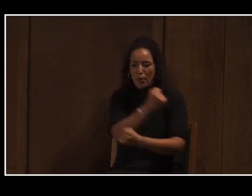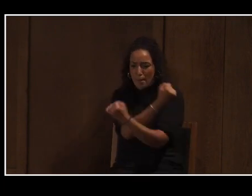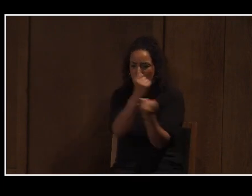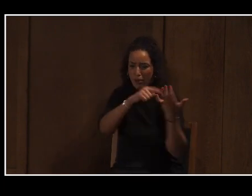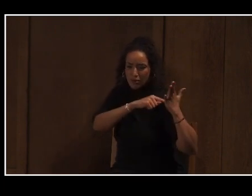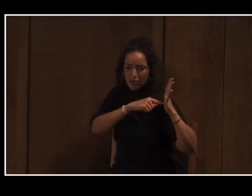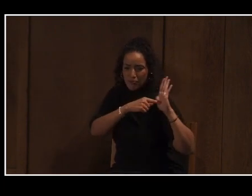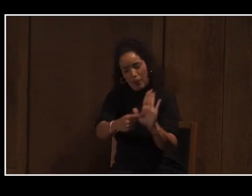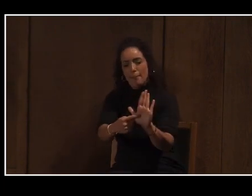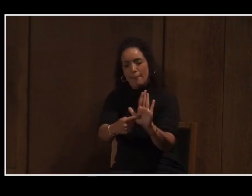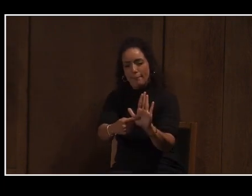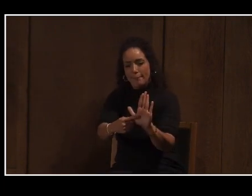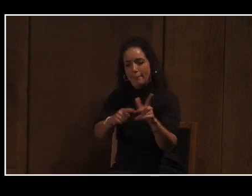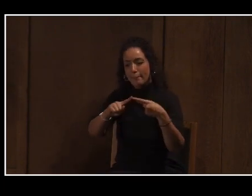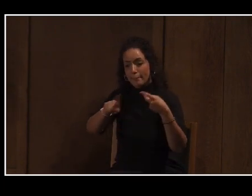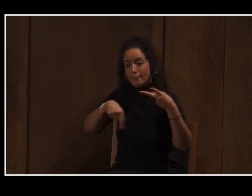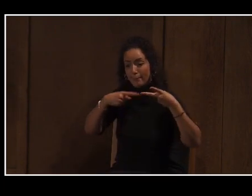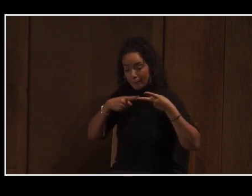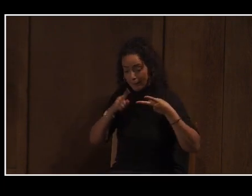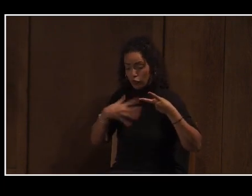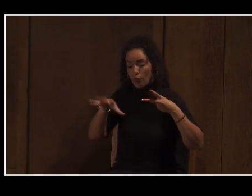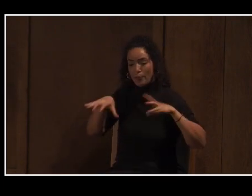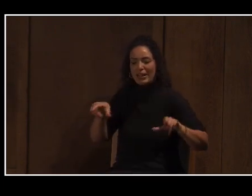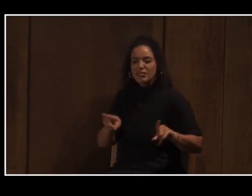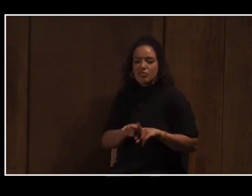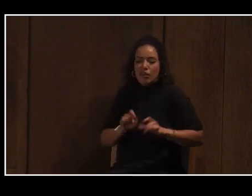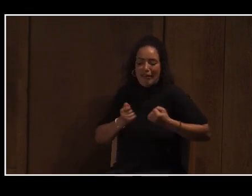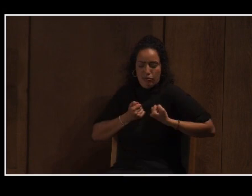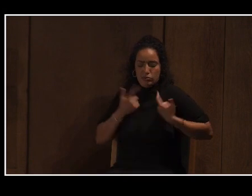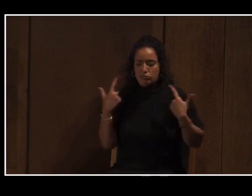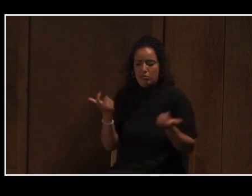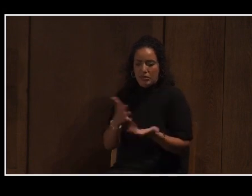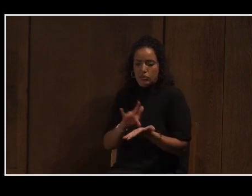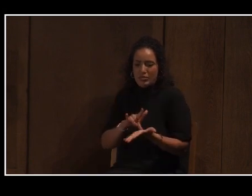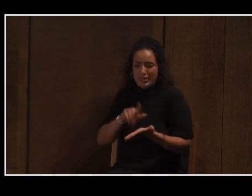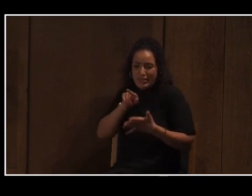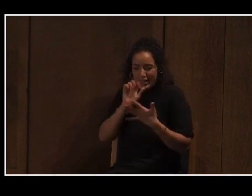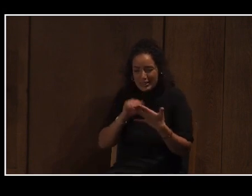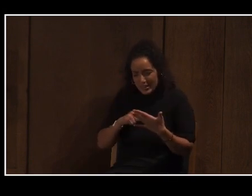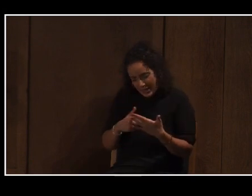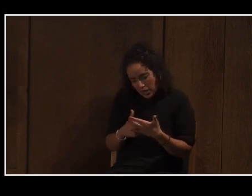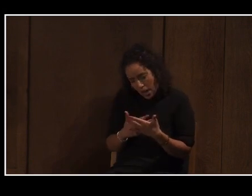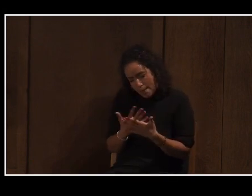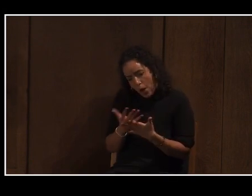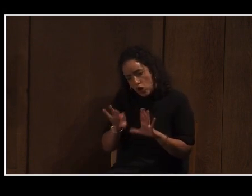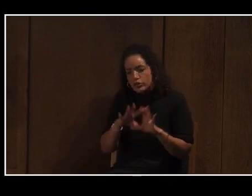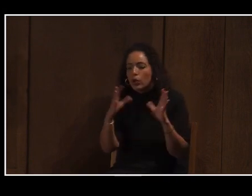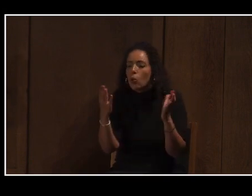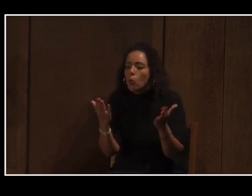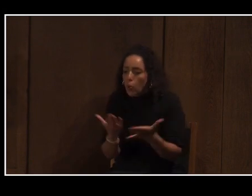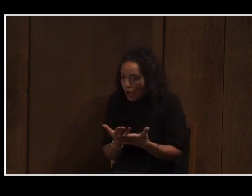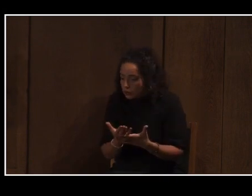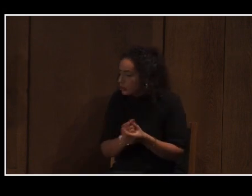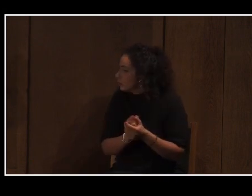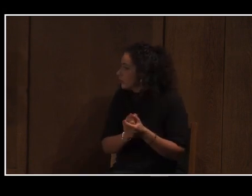one is that many times for places like ours, like Mexico City, the emerging world, sometimes we're catching up with places.